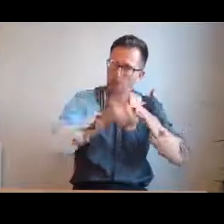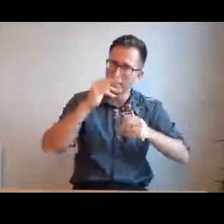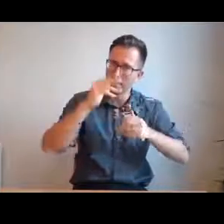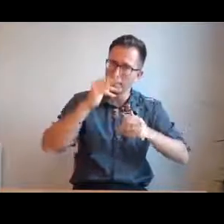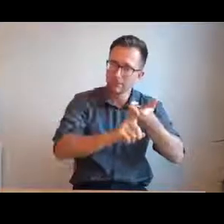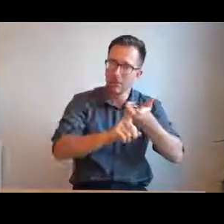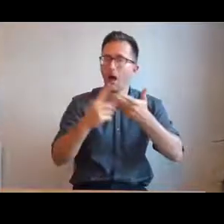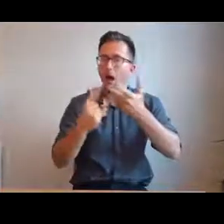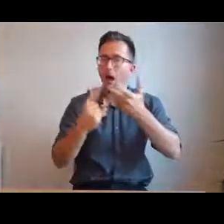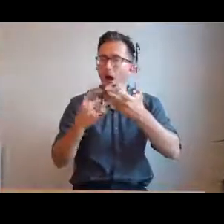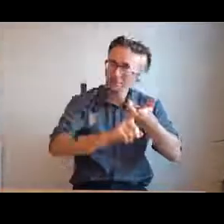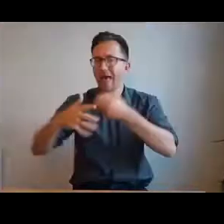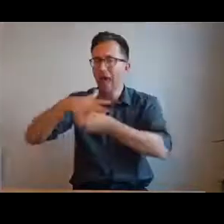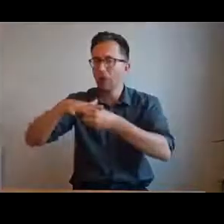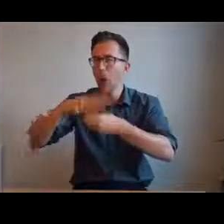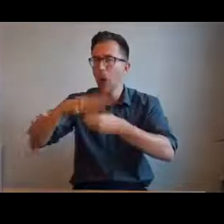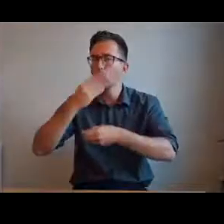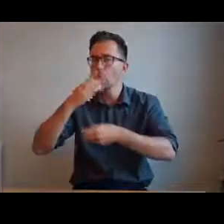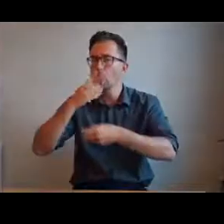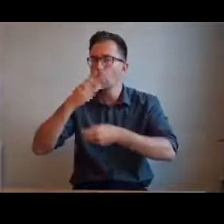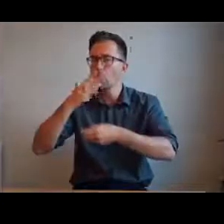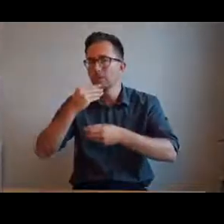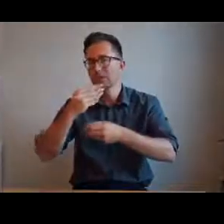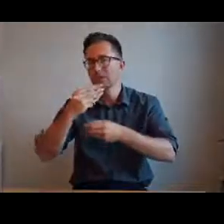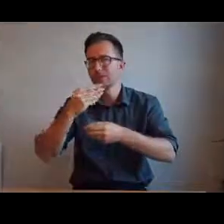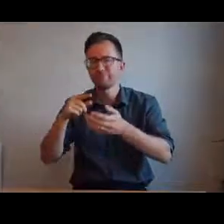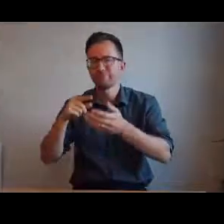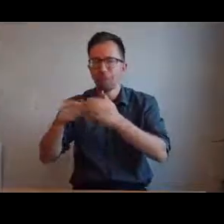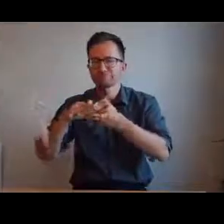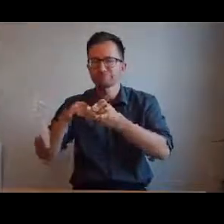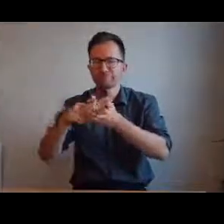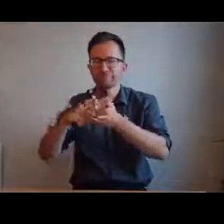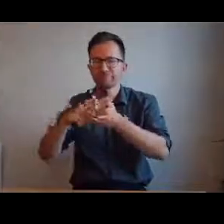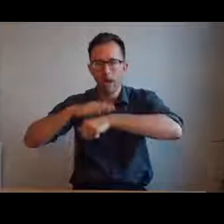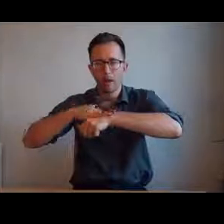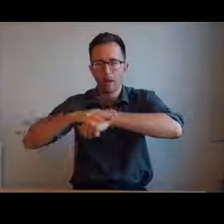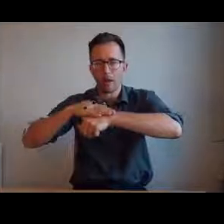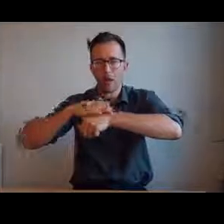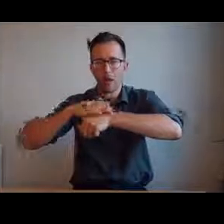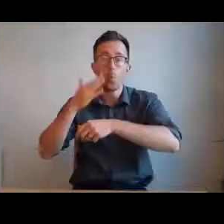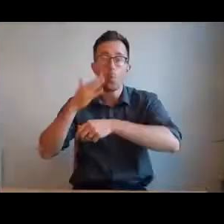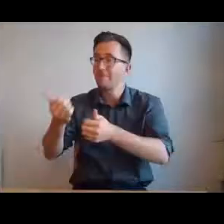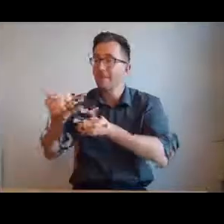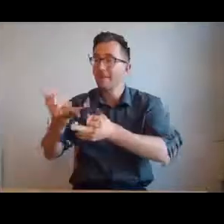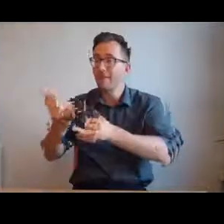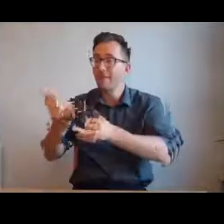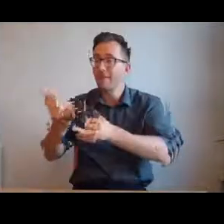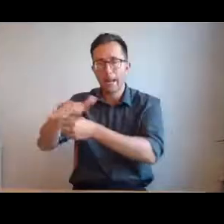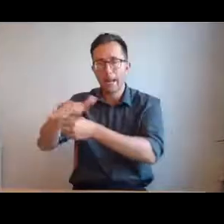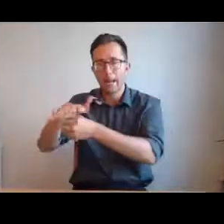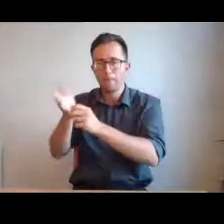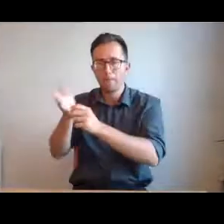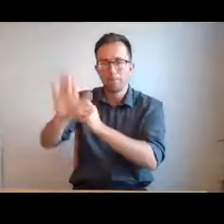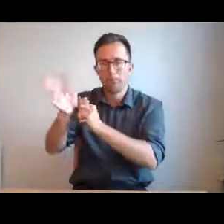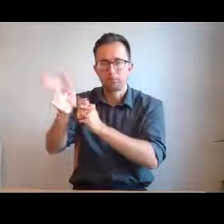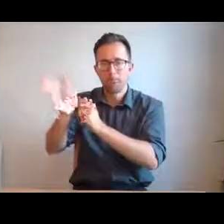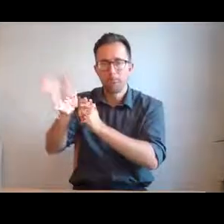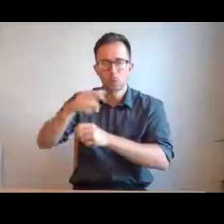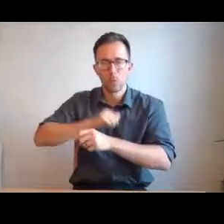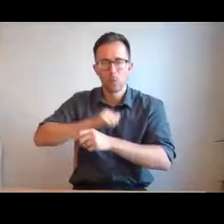construction sites will only be needed temporarily, with any land being reinstated and returned to its owner once construction is